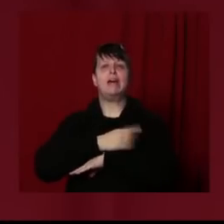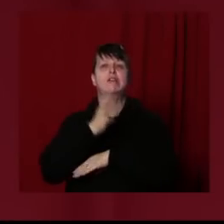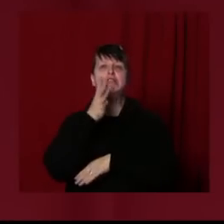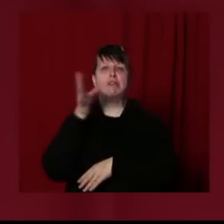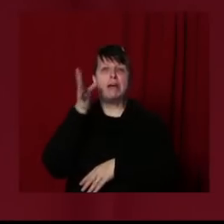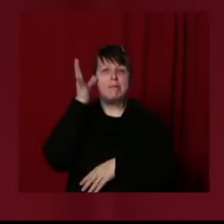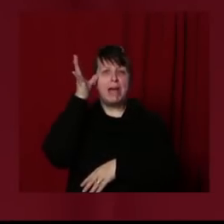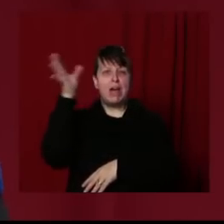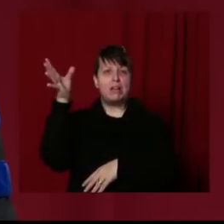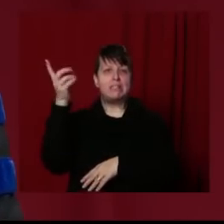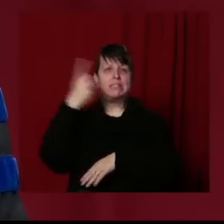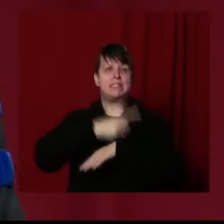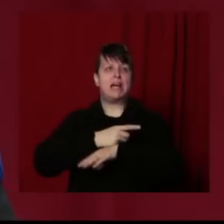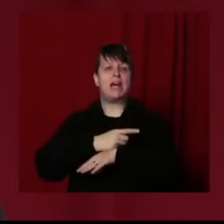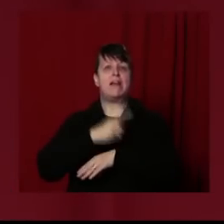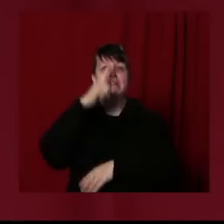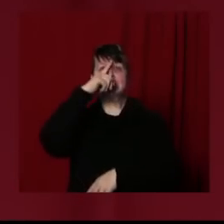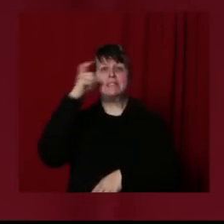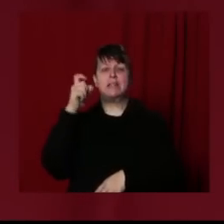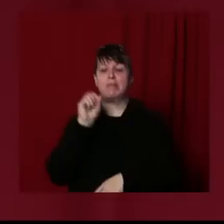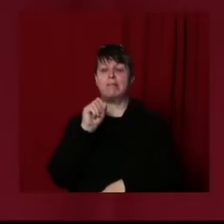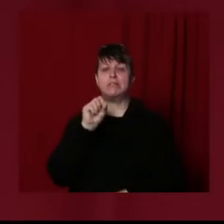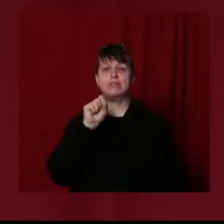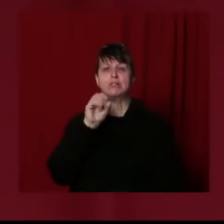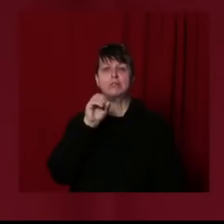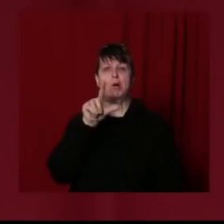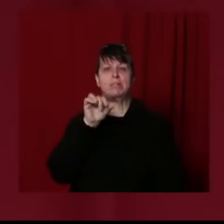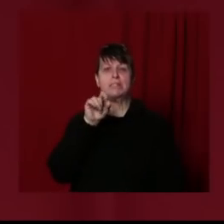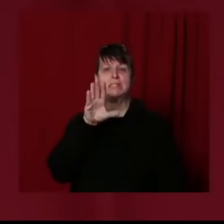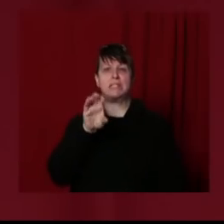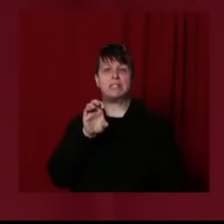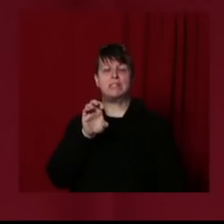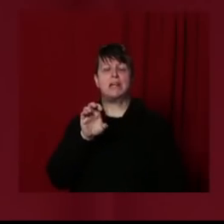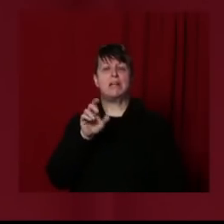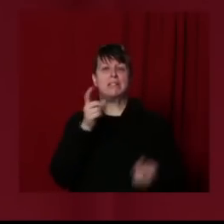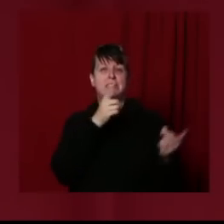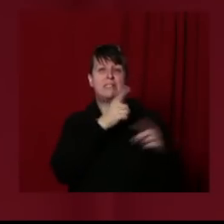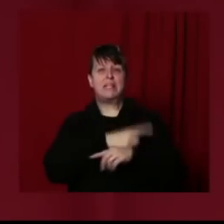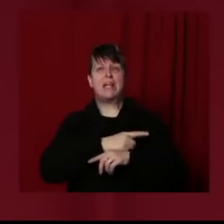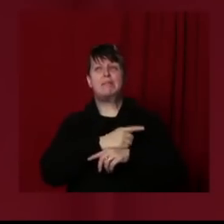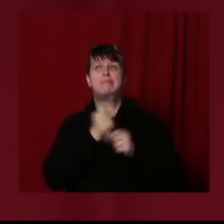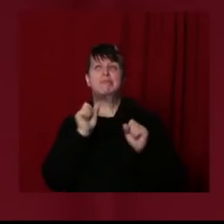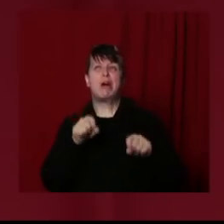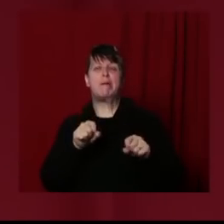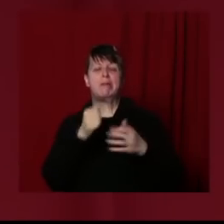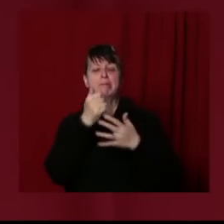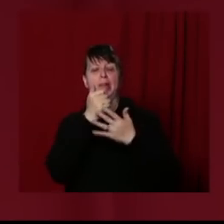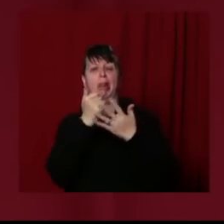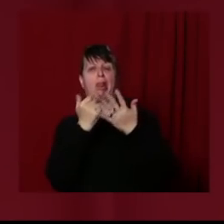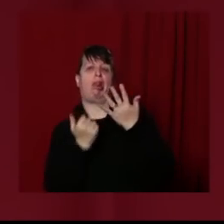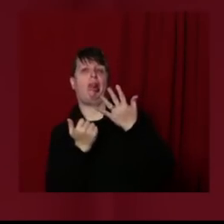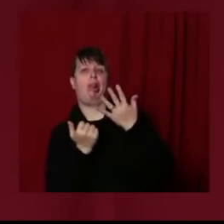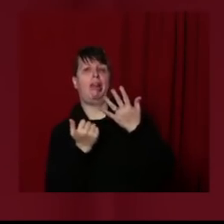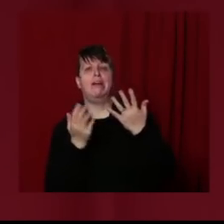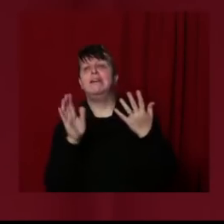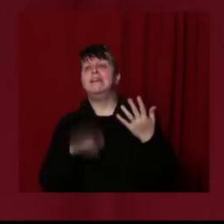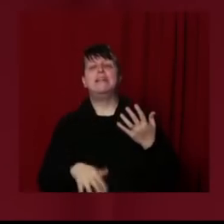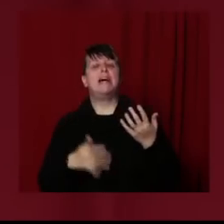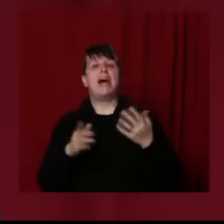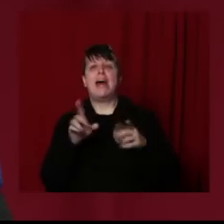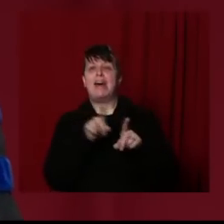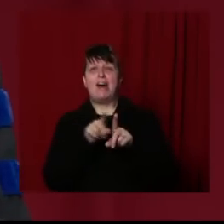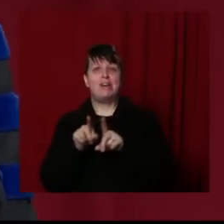the summer solstice that probably fall even further in the rankings. And then leave it up